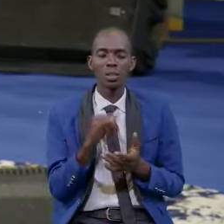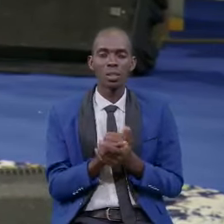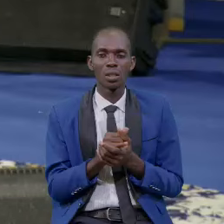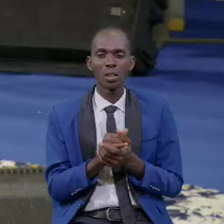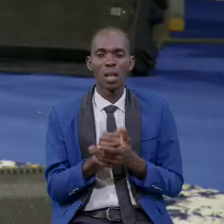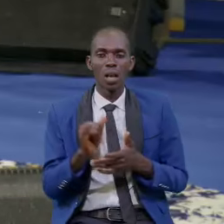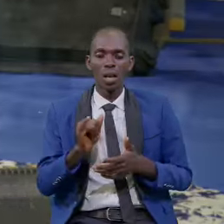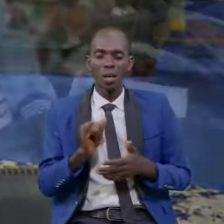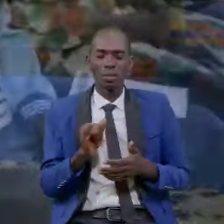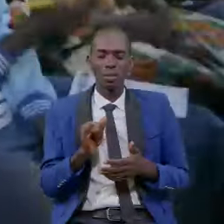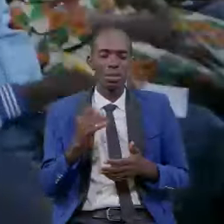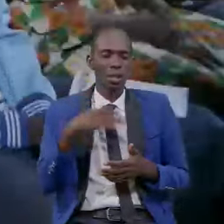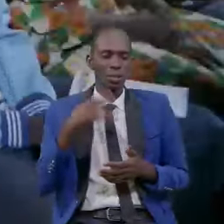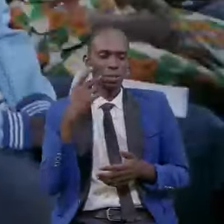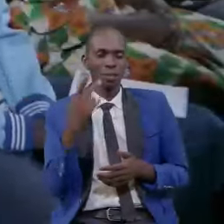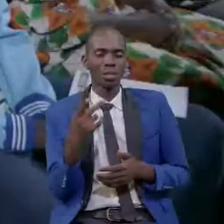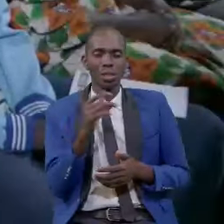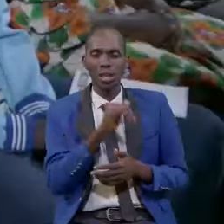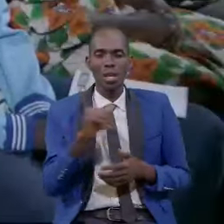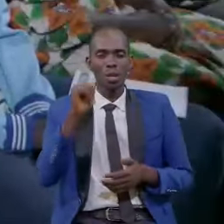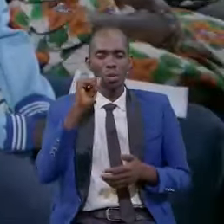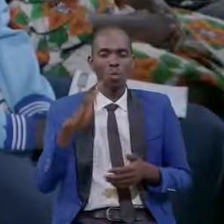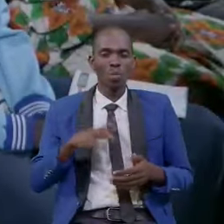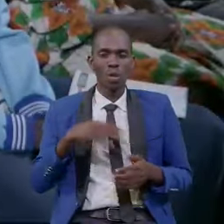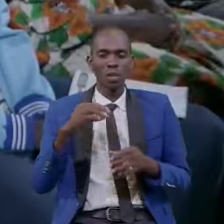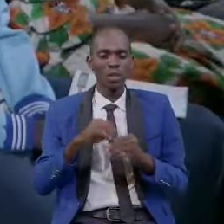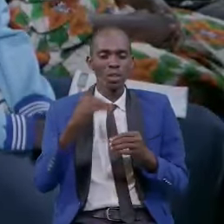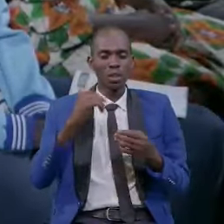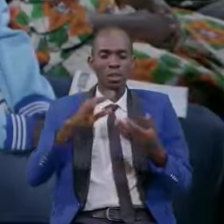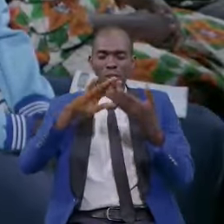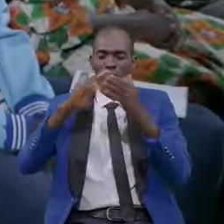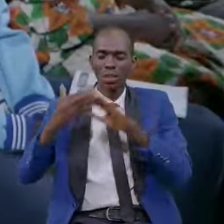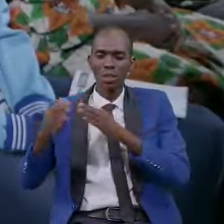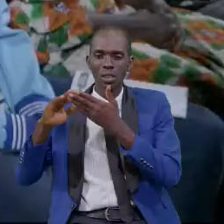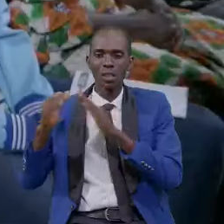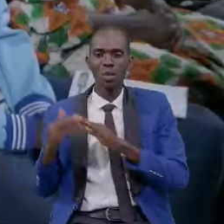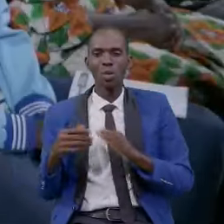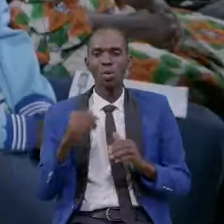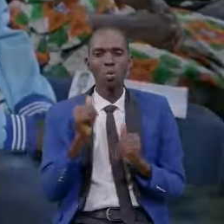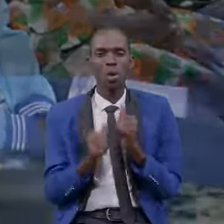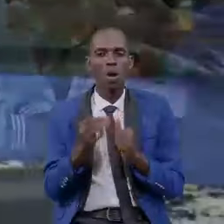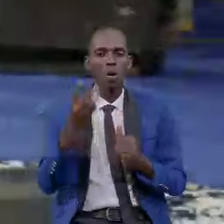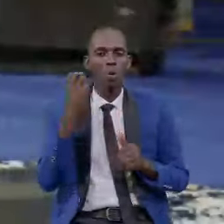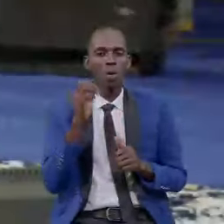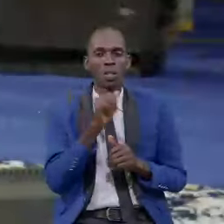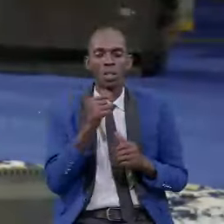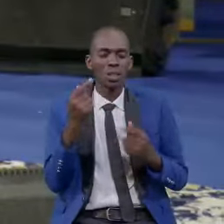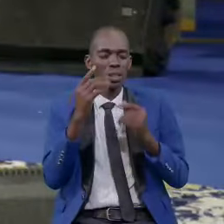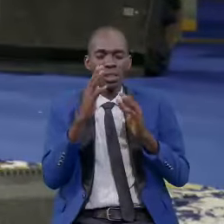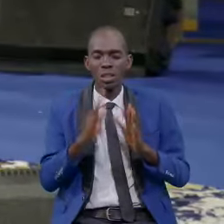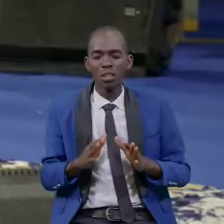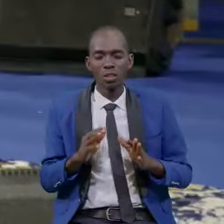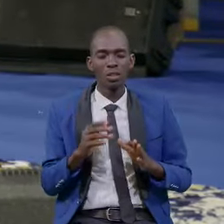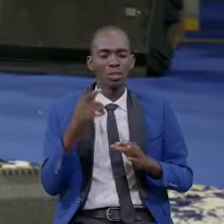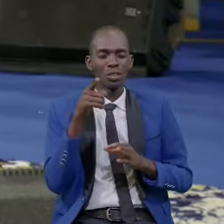a woman in the city, which was a sinner. She didn't have salvation before coming